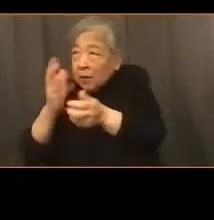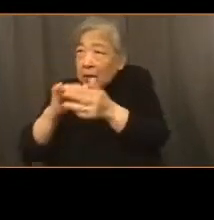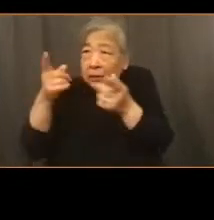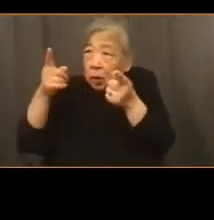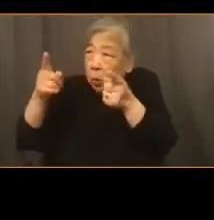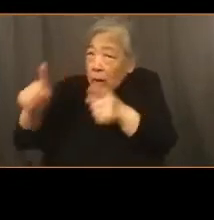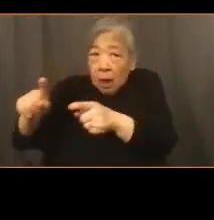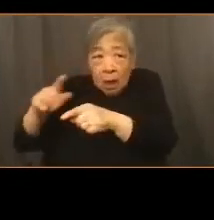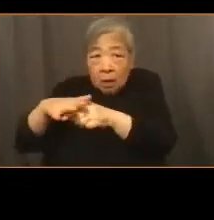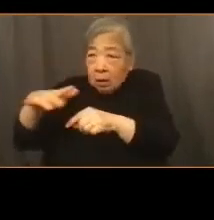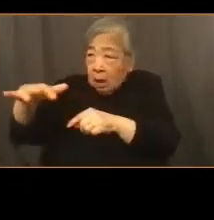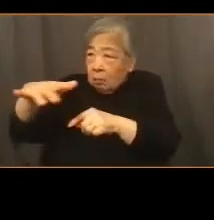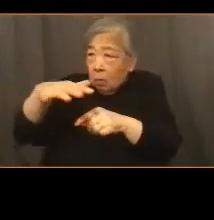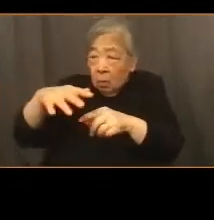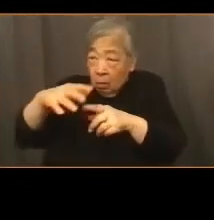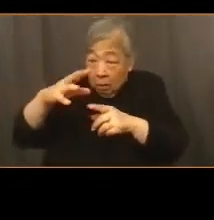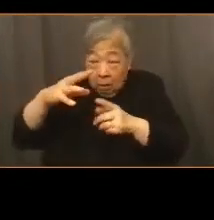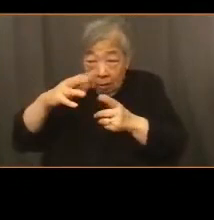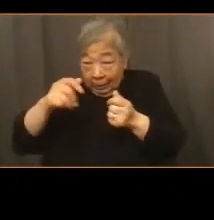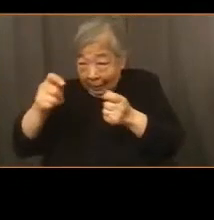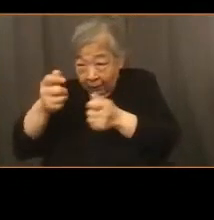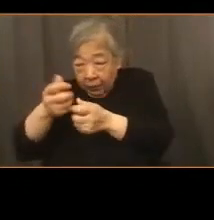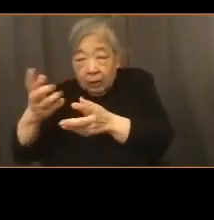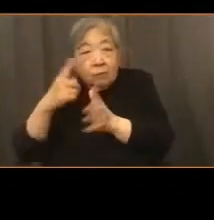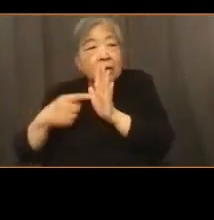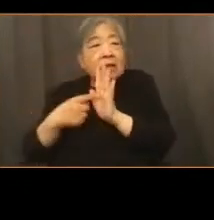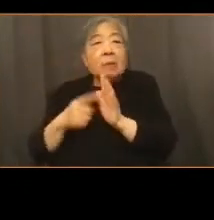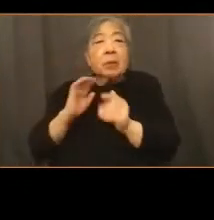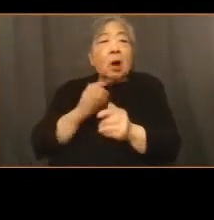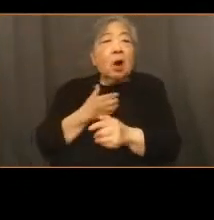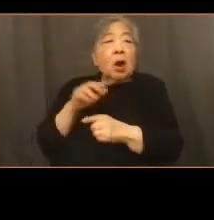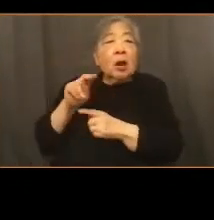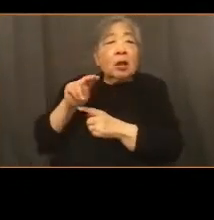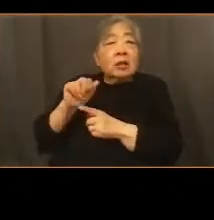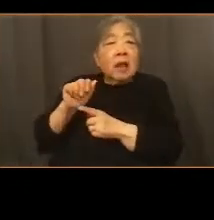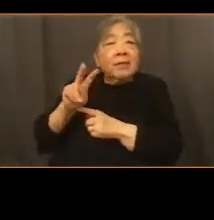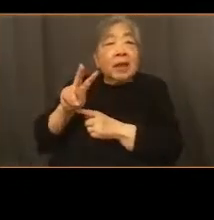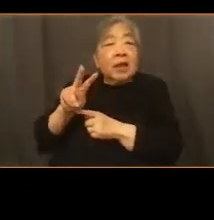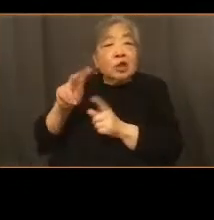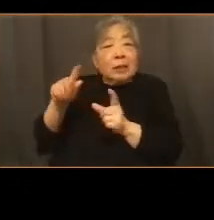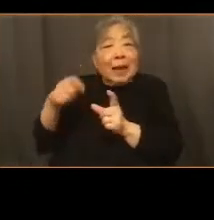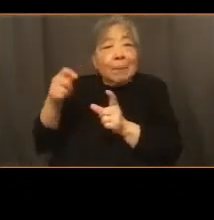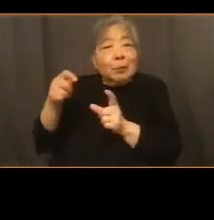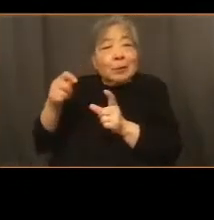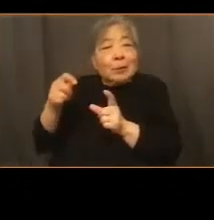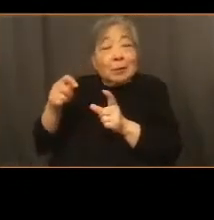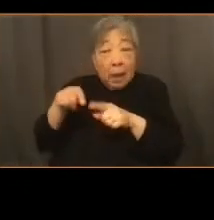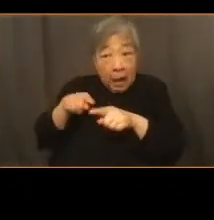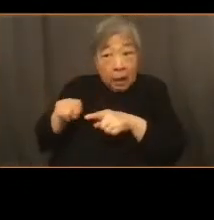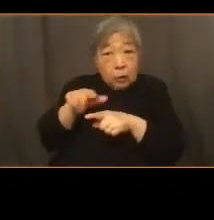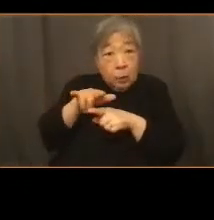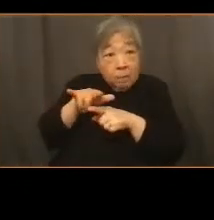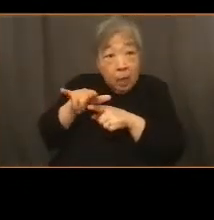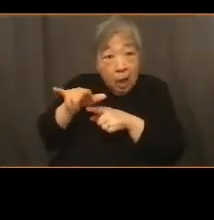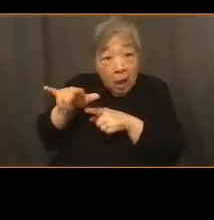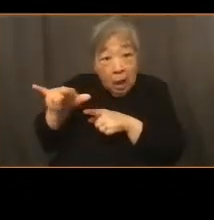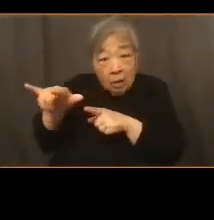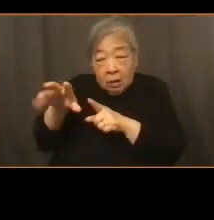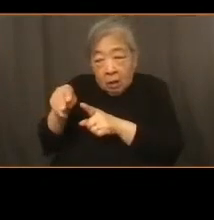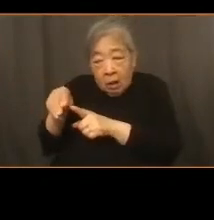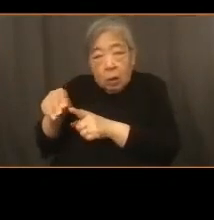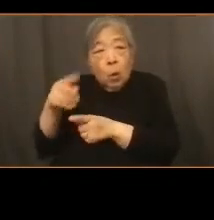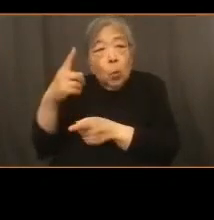lander. So, for example, our navigation cameras, I can speak to those, will collect data as we're flying at about one picture every